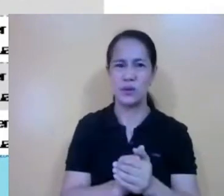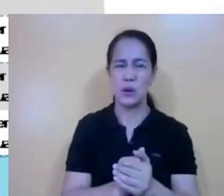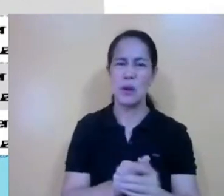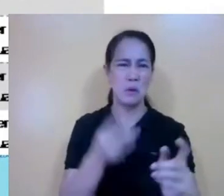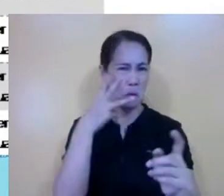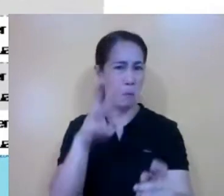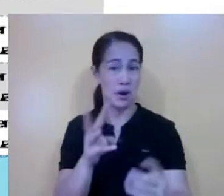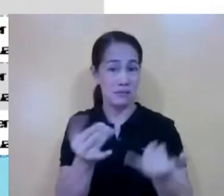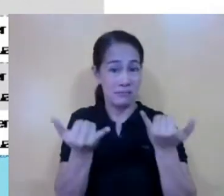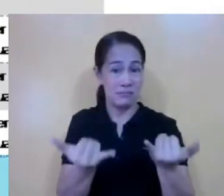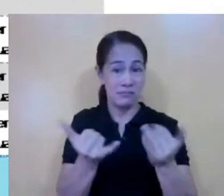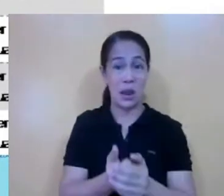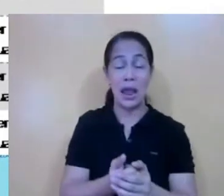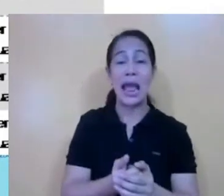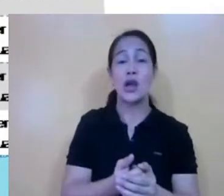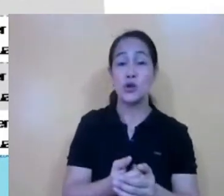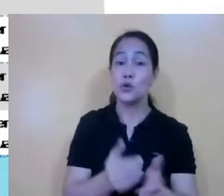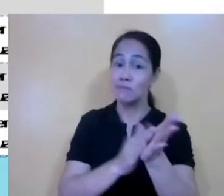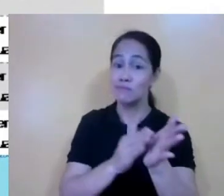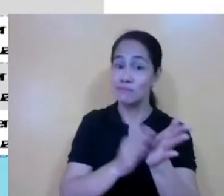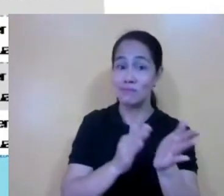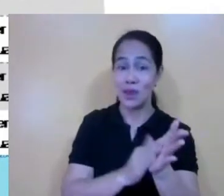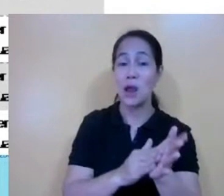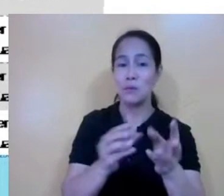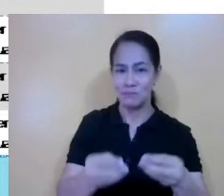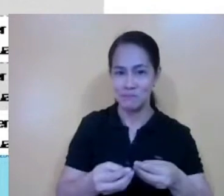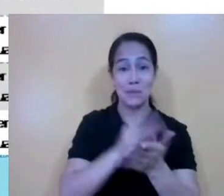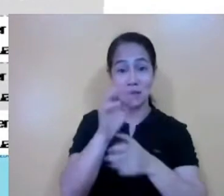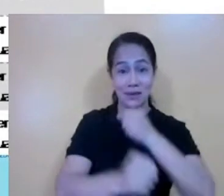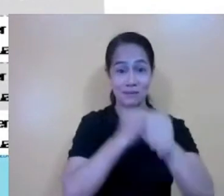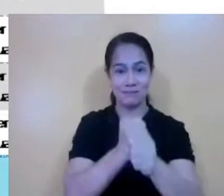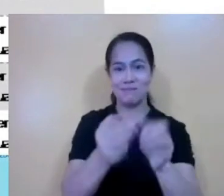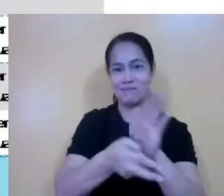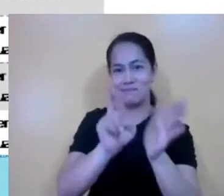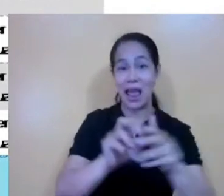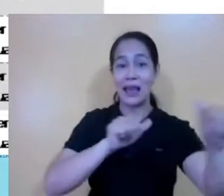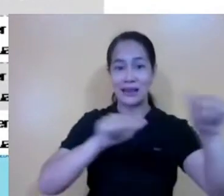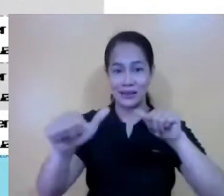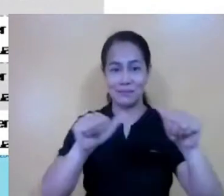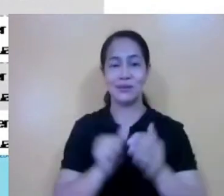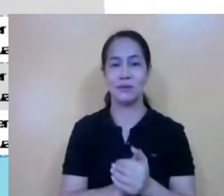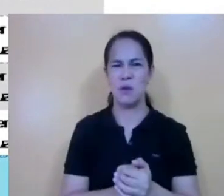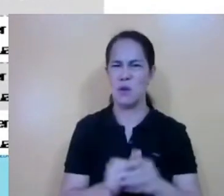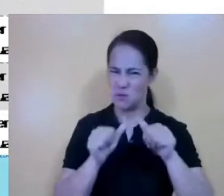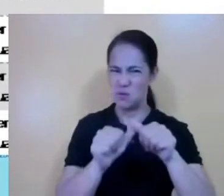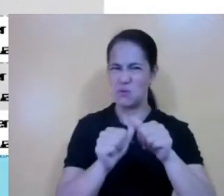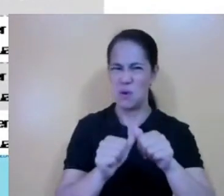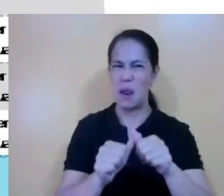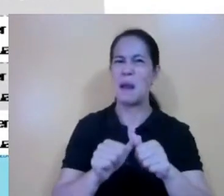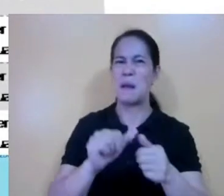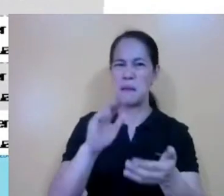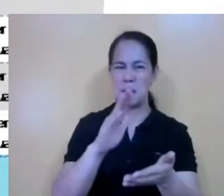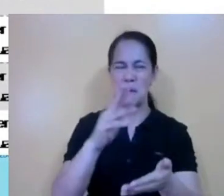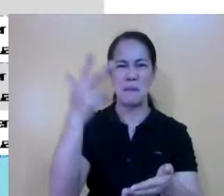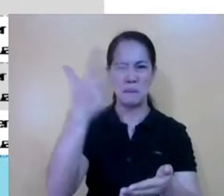respective school should already be conducting your mid-year review activities. Moving on to phase 3, performance review and